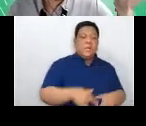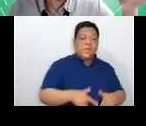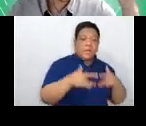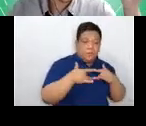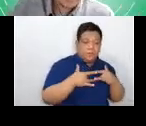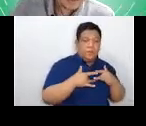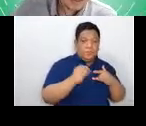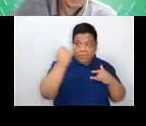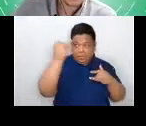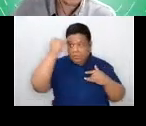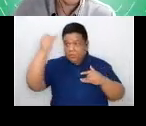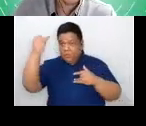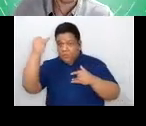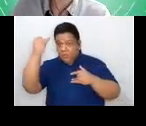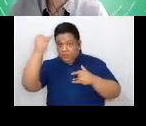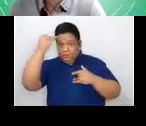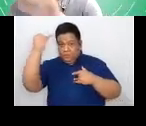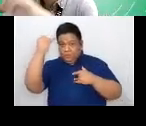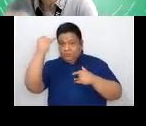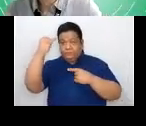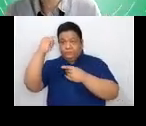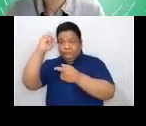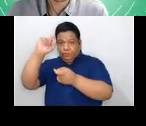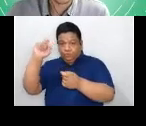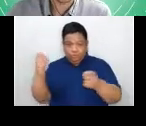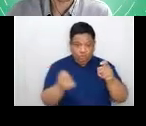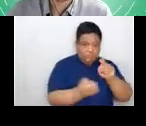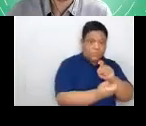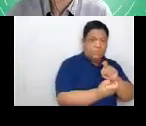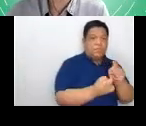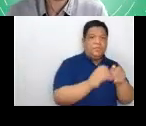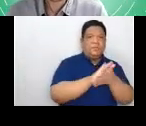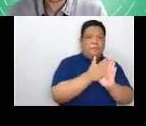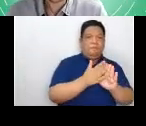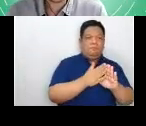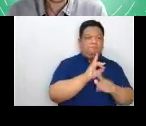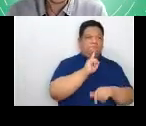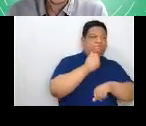from, you know, a traditional idea all the way to a physical concept.